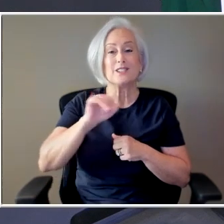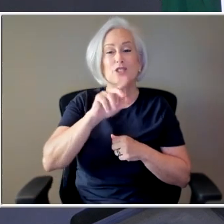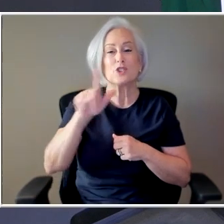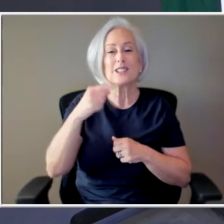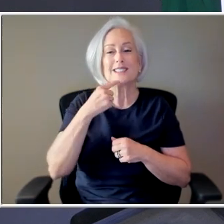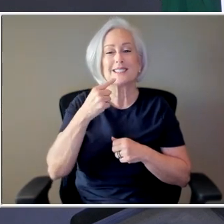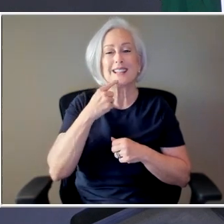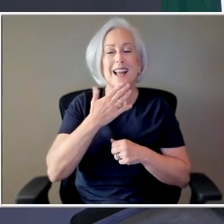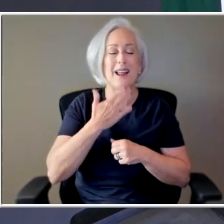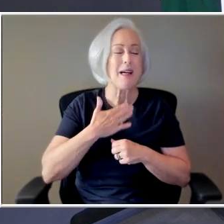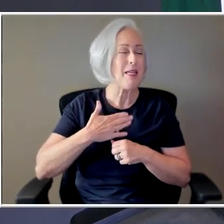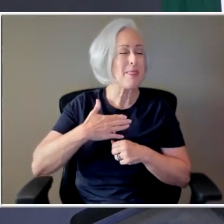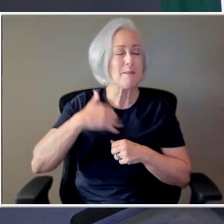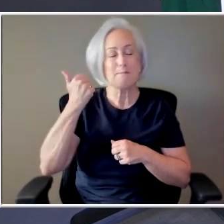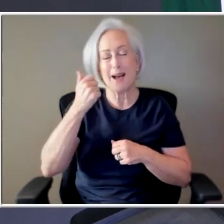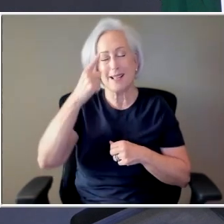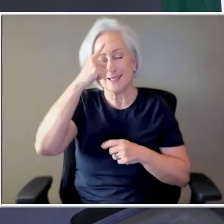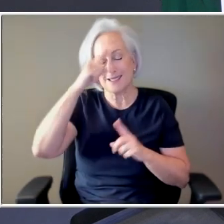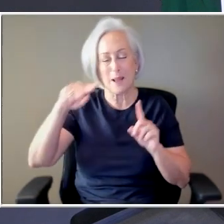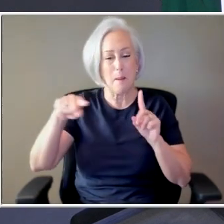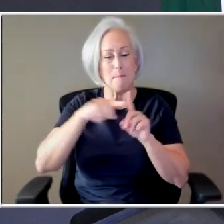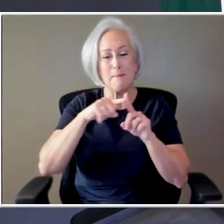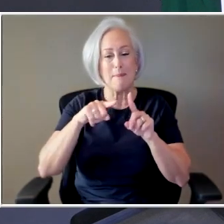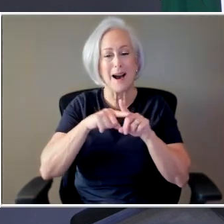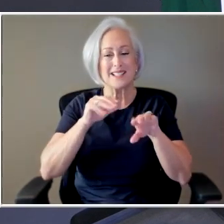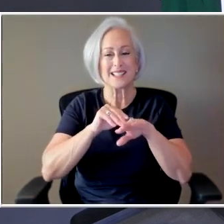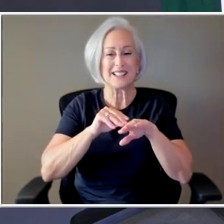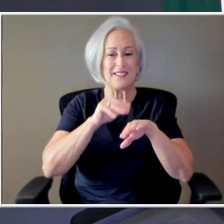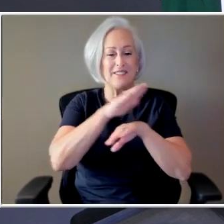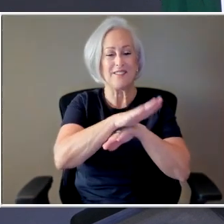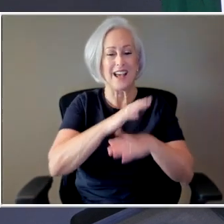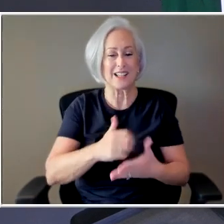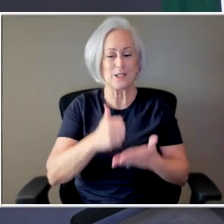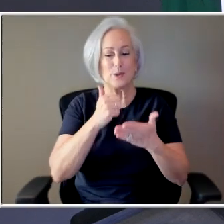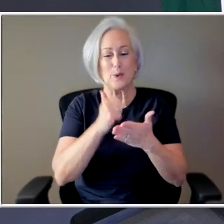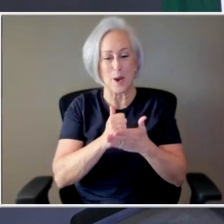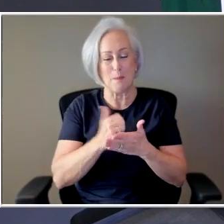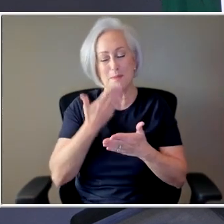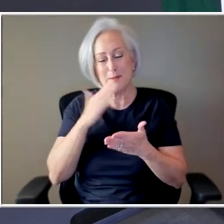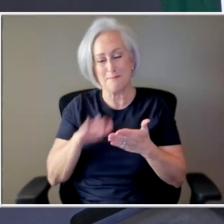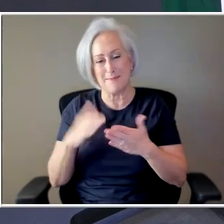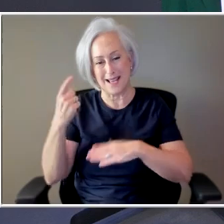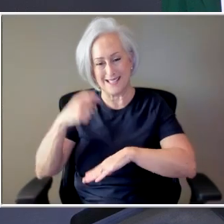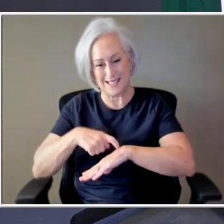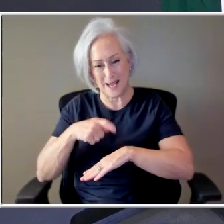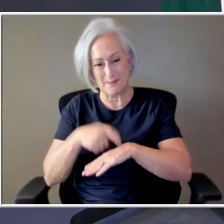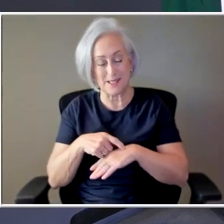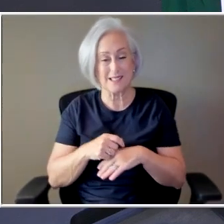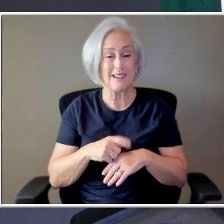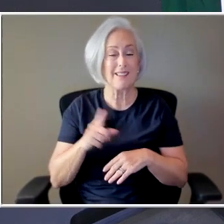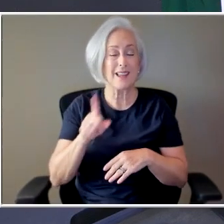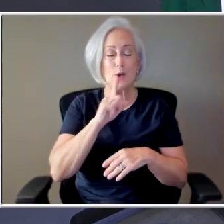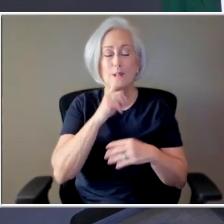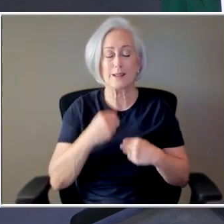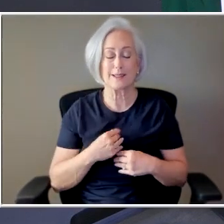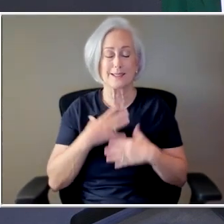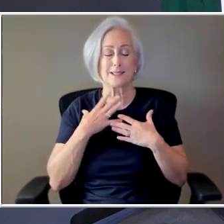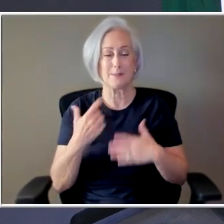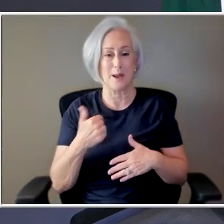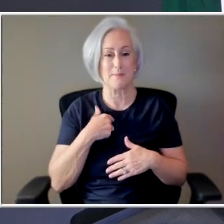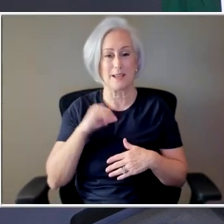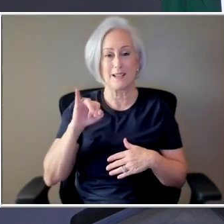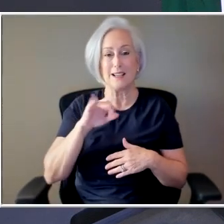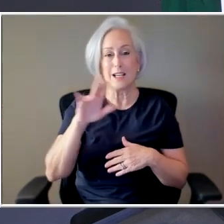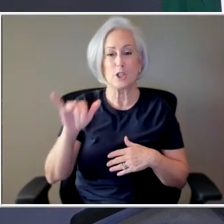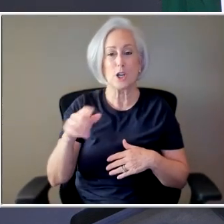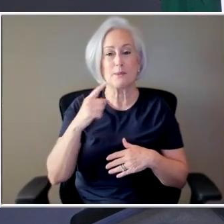medicine go down. The staff and these patients are so inspiring. Jeremy says, just wanted to say thank you for doing so much. Typically